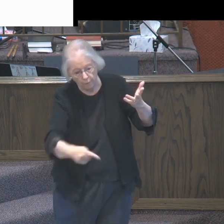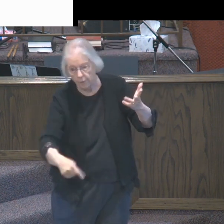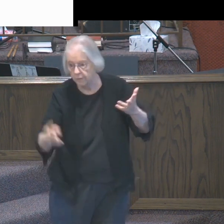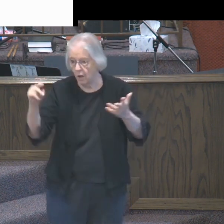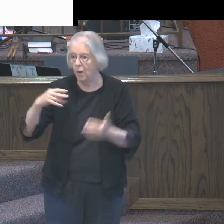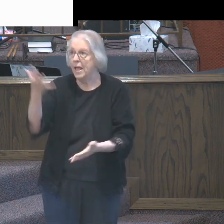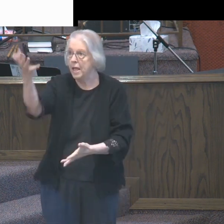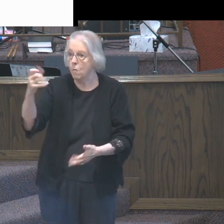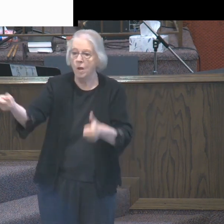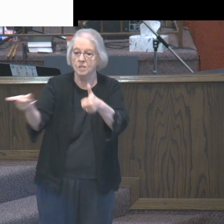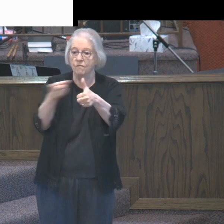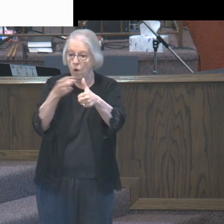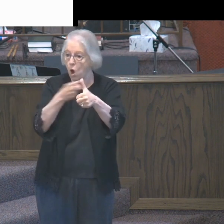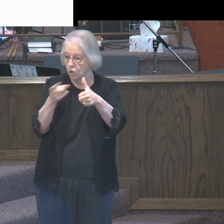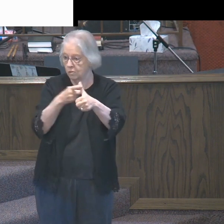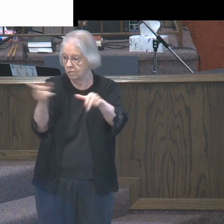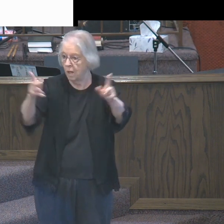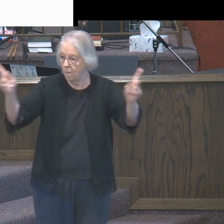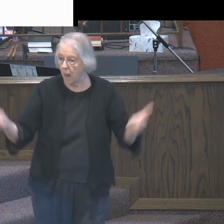There's another set of questions